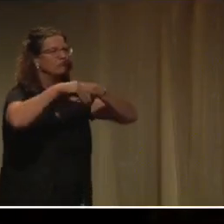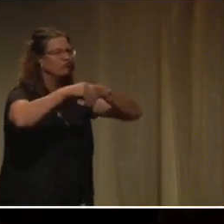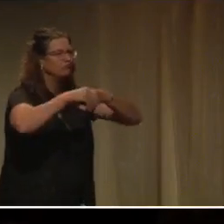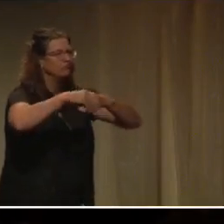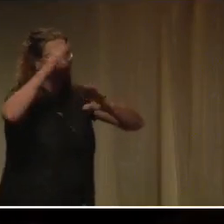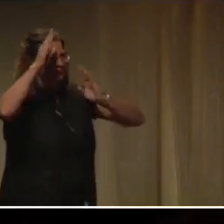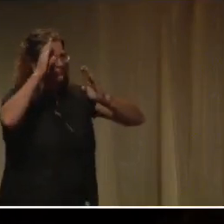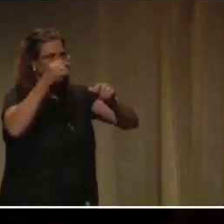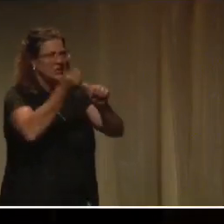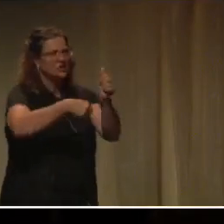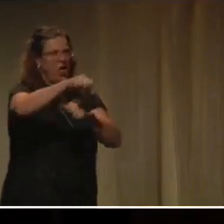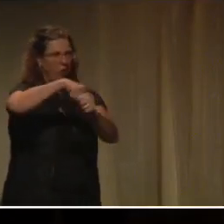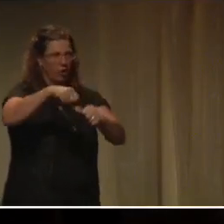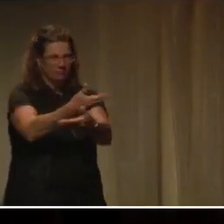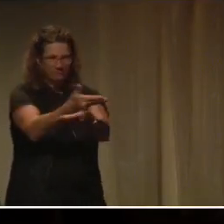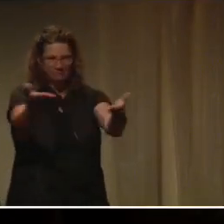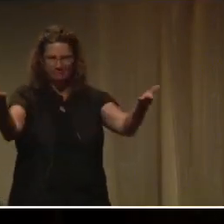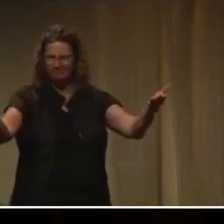sing praise.